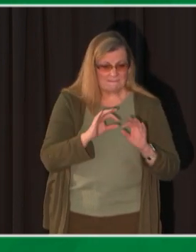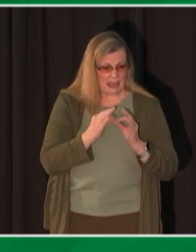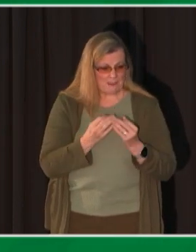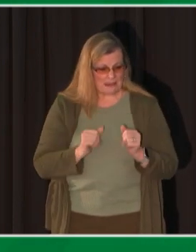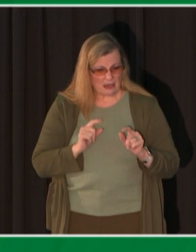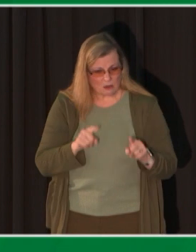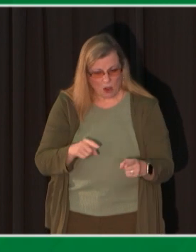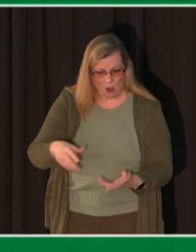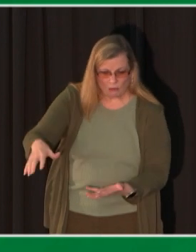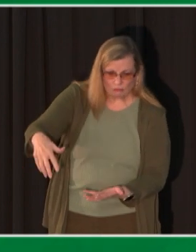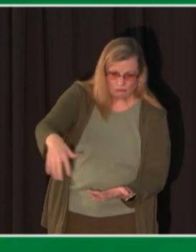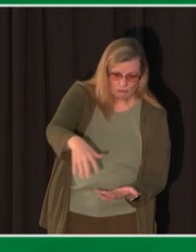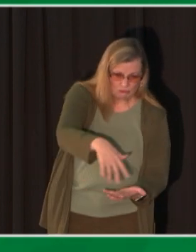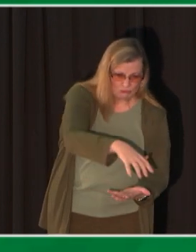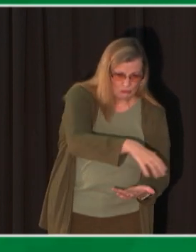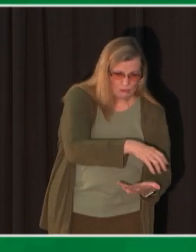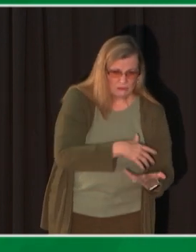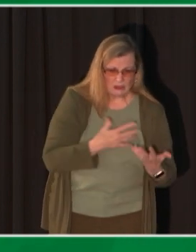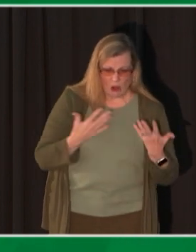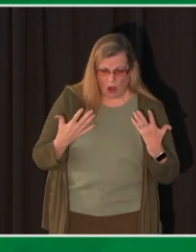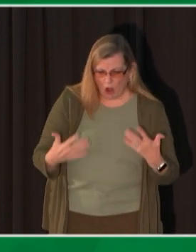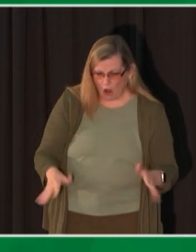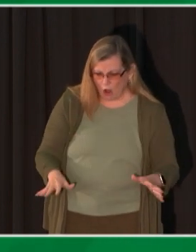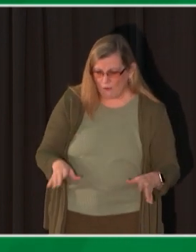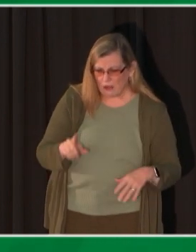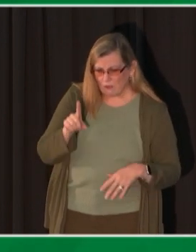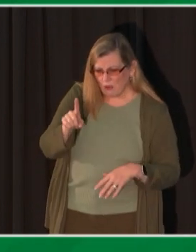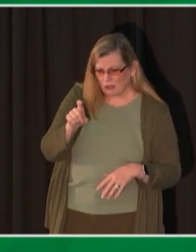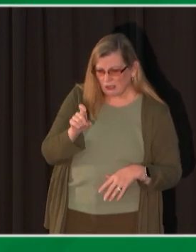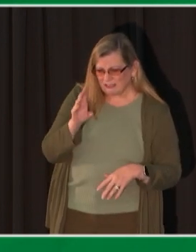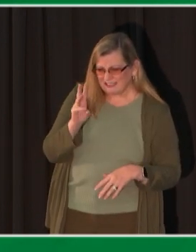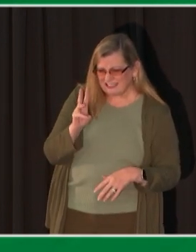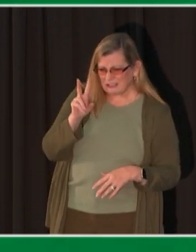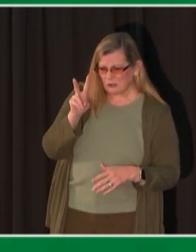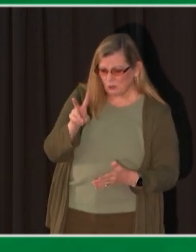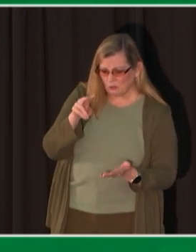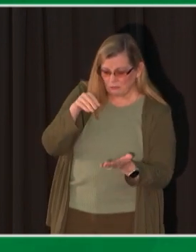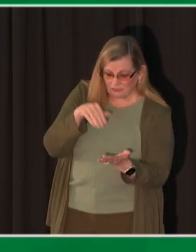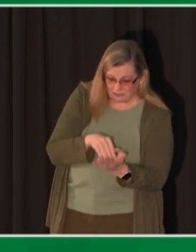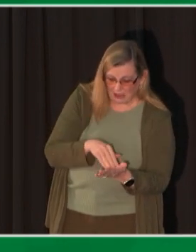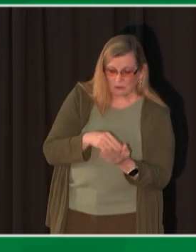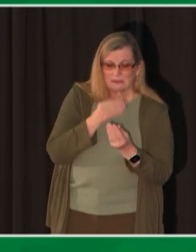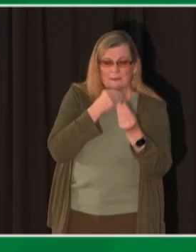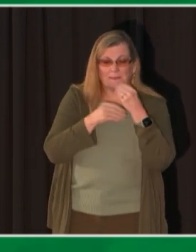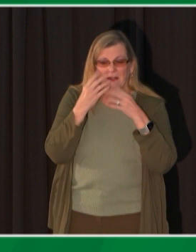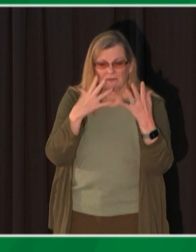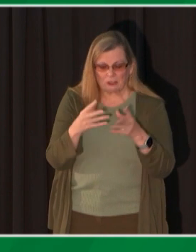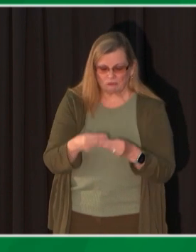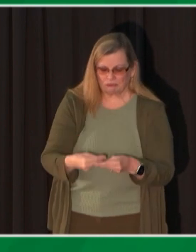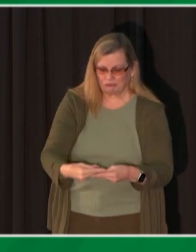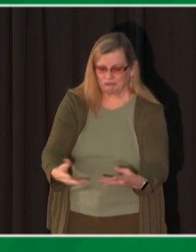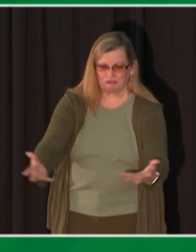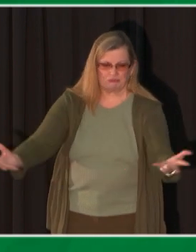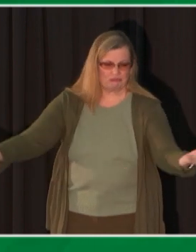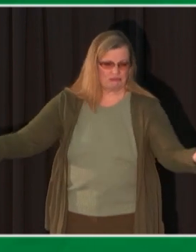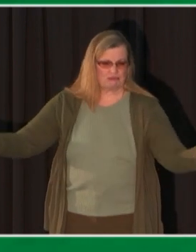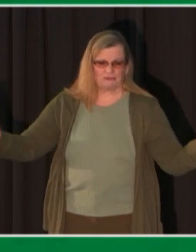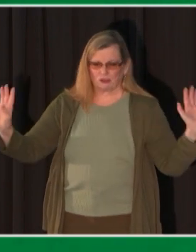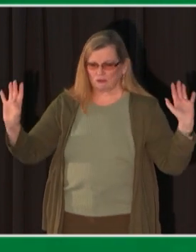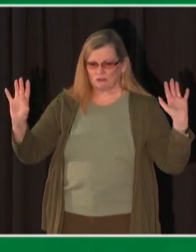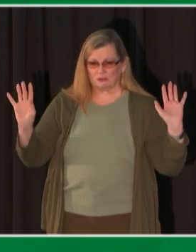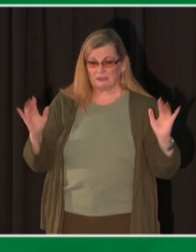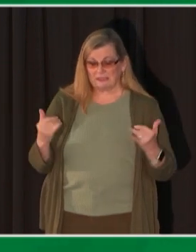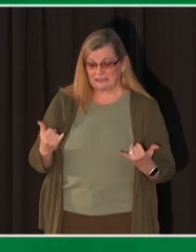more than 162,000 meals have been delivered. Additionally, this week we launched our 10